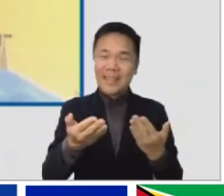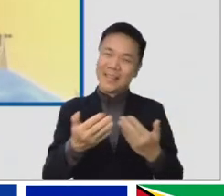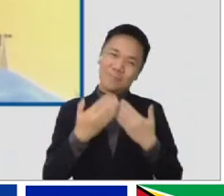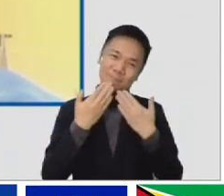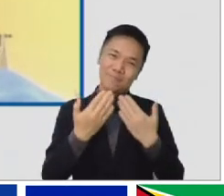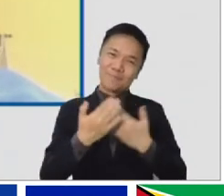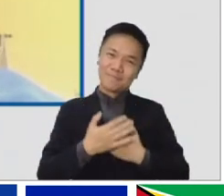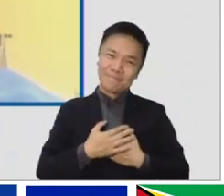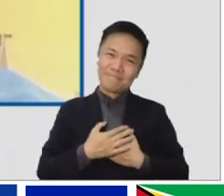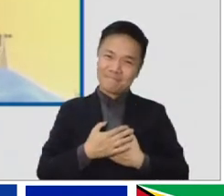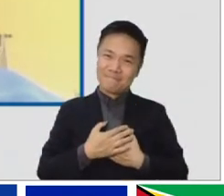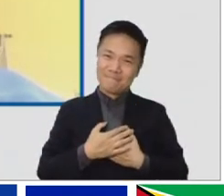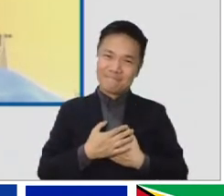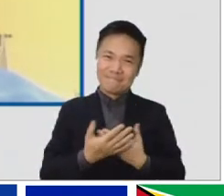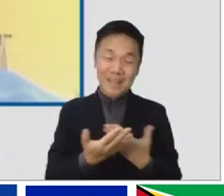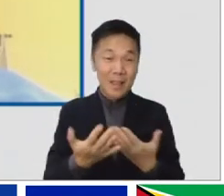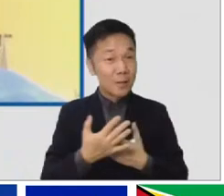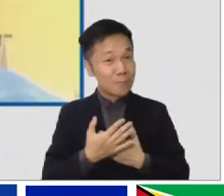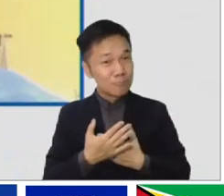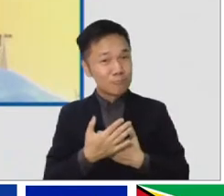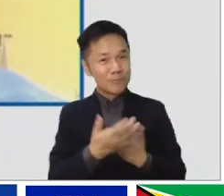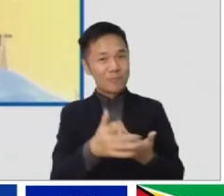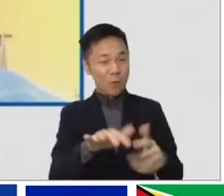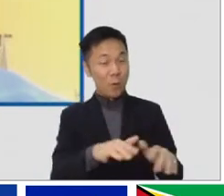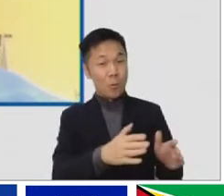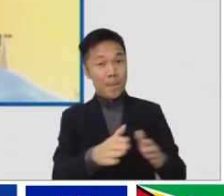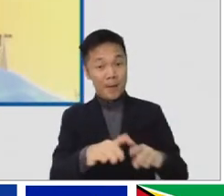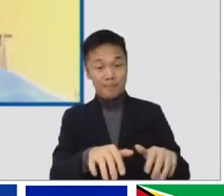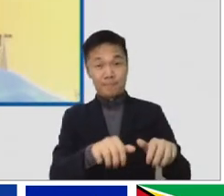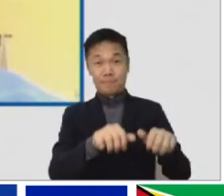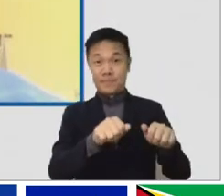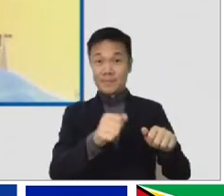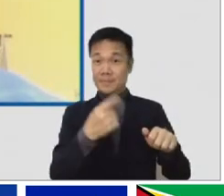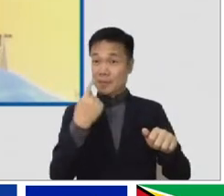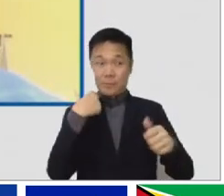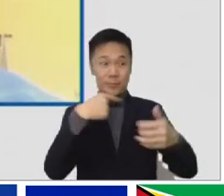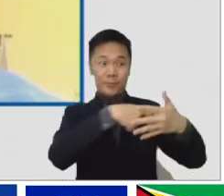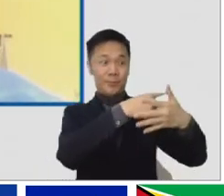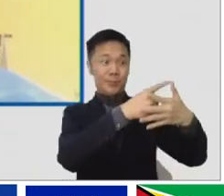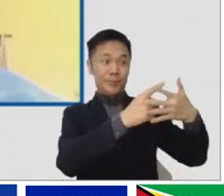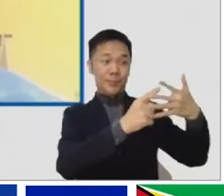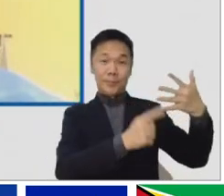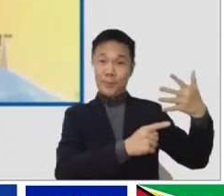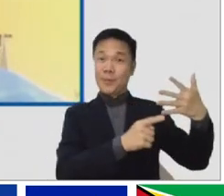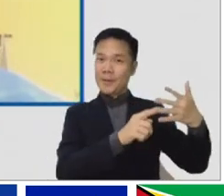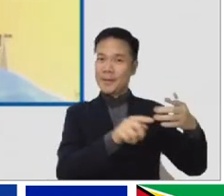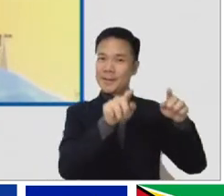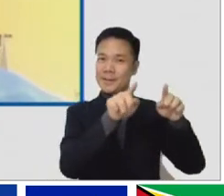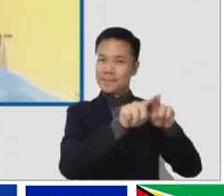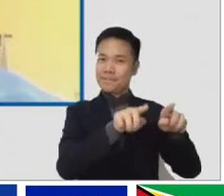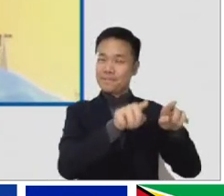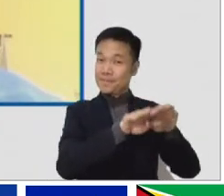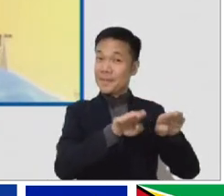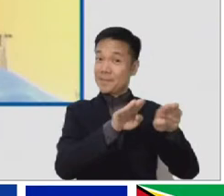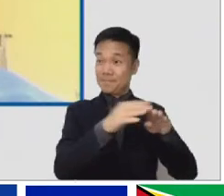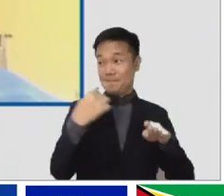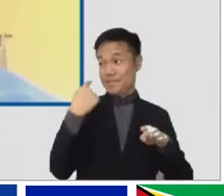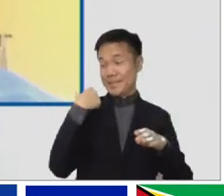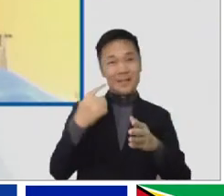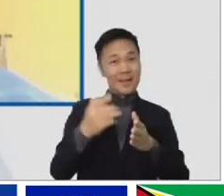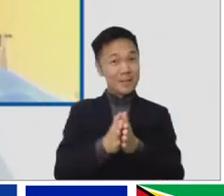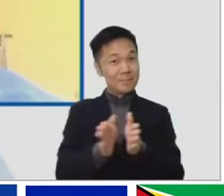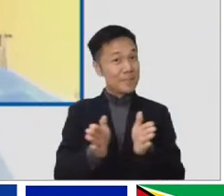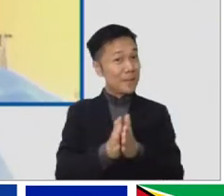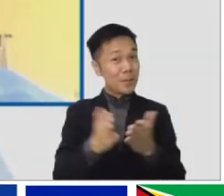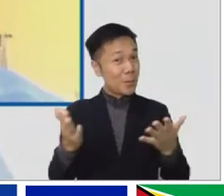the organizers who were just mentioned, and I will not repeat for the sake of time. Your presence in this high-level